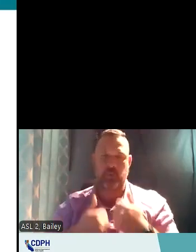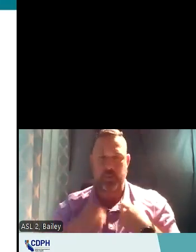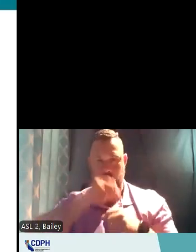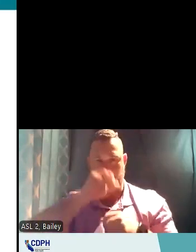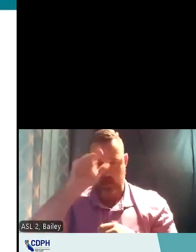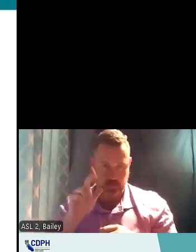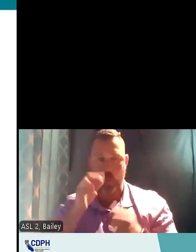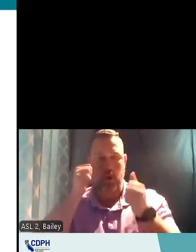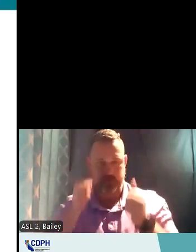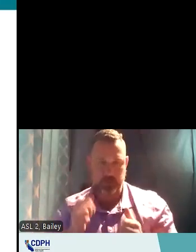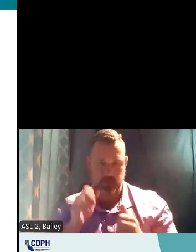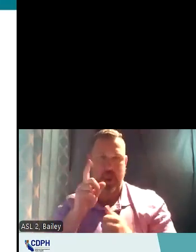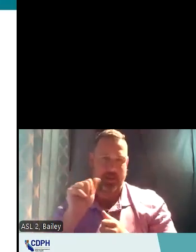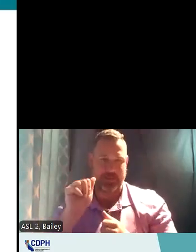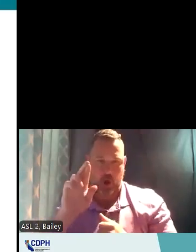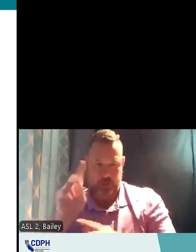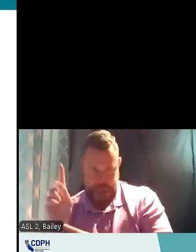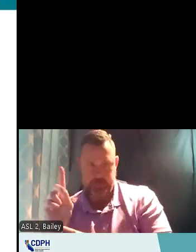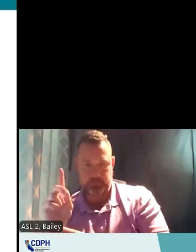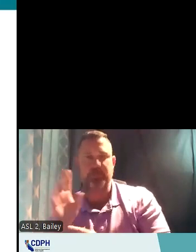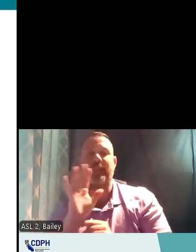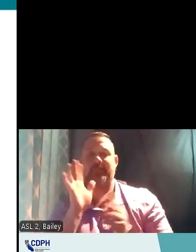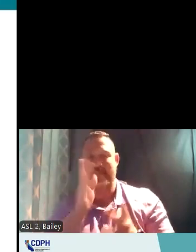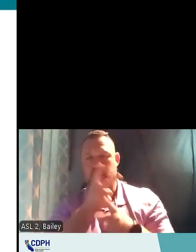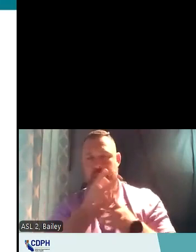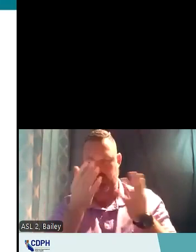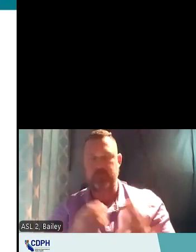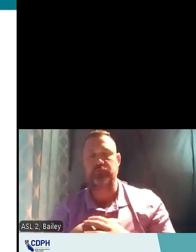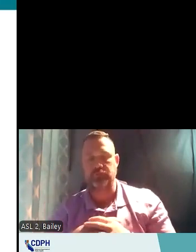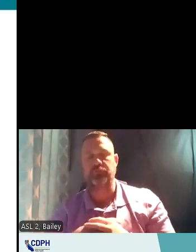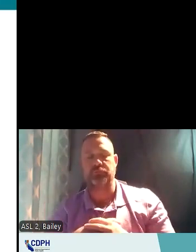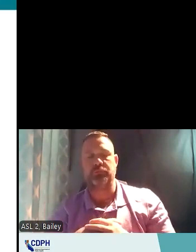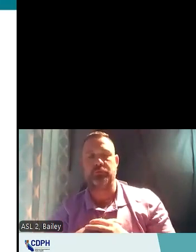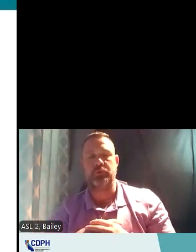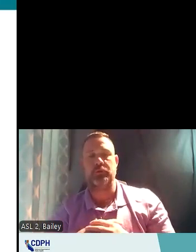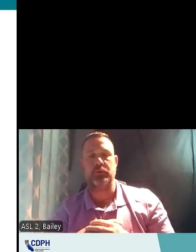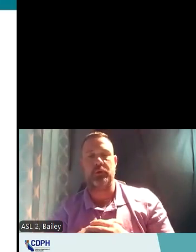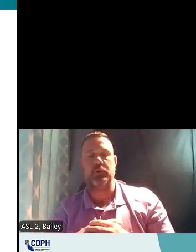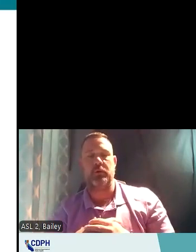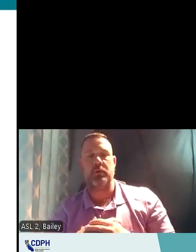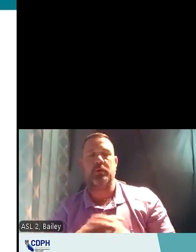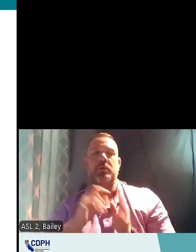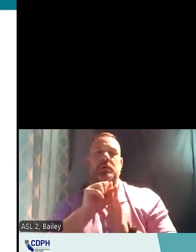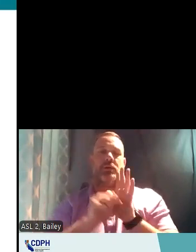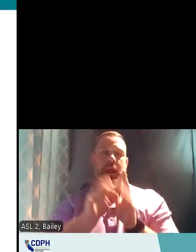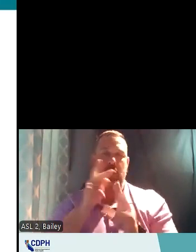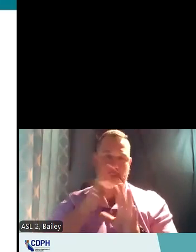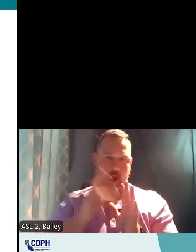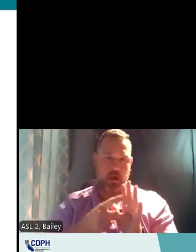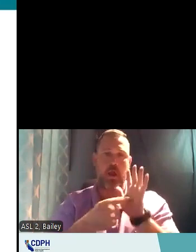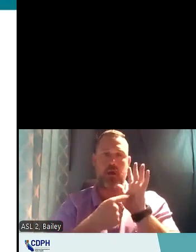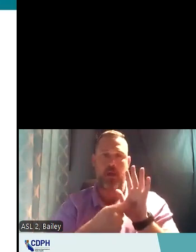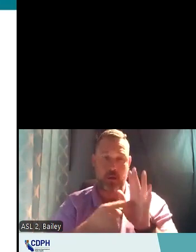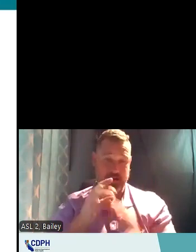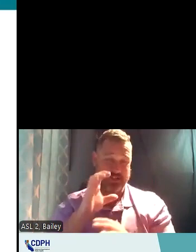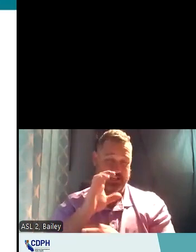disease or other dementias, or ADRD, and also their caregivers. The state project is modeled after the